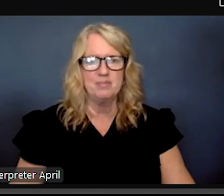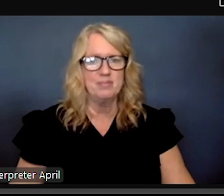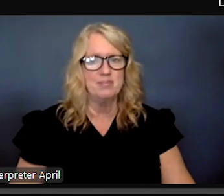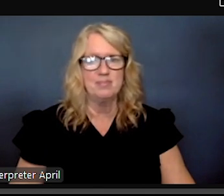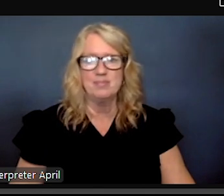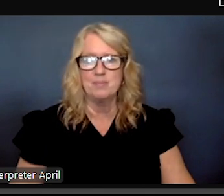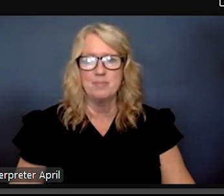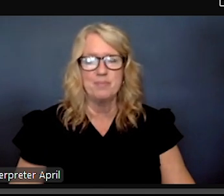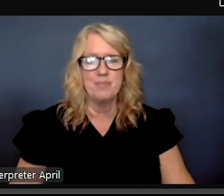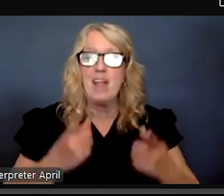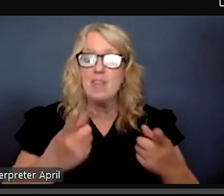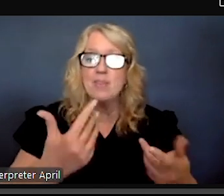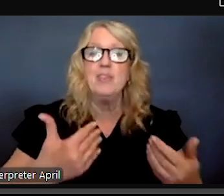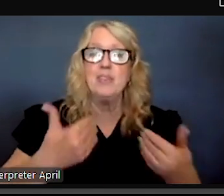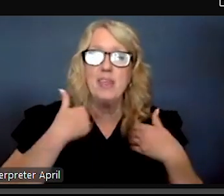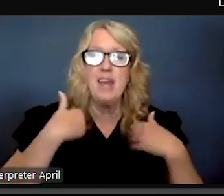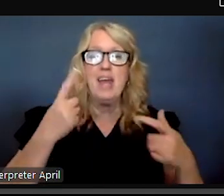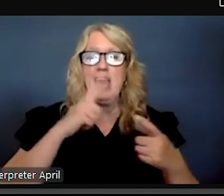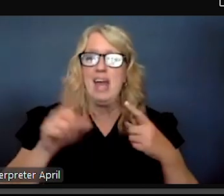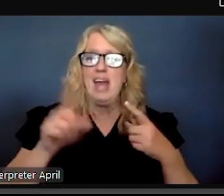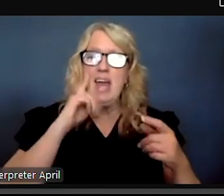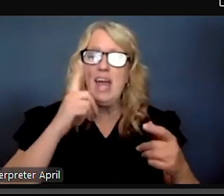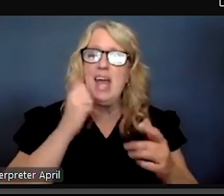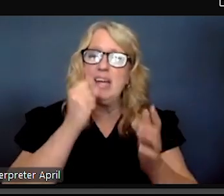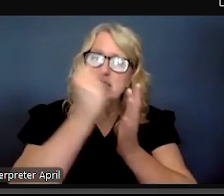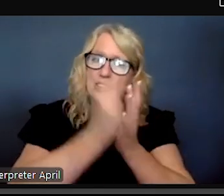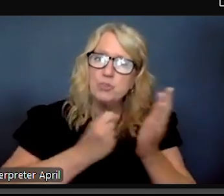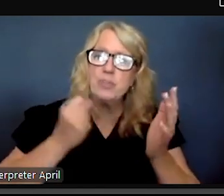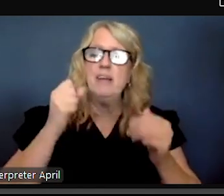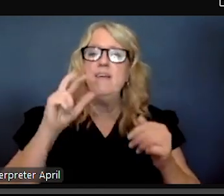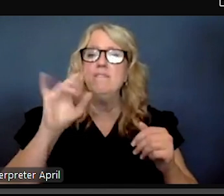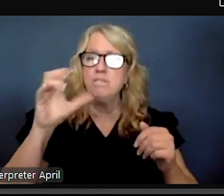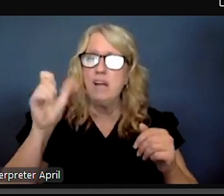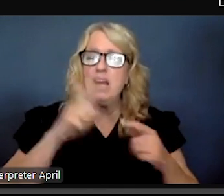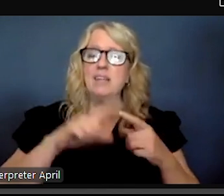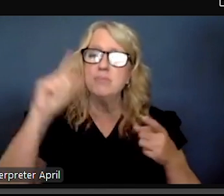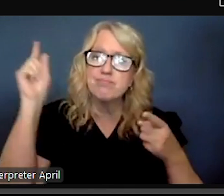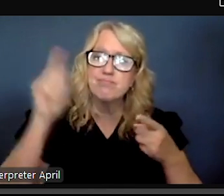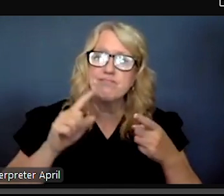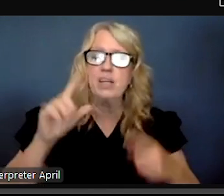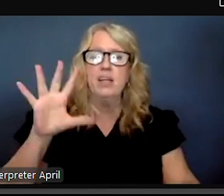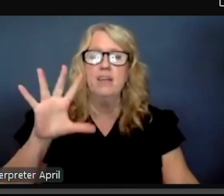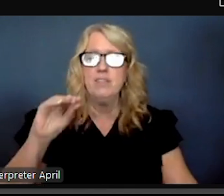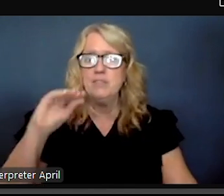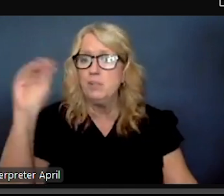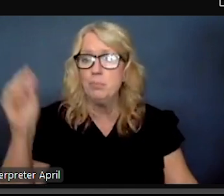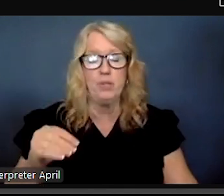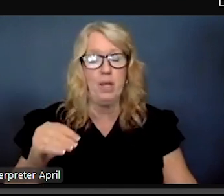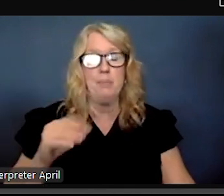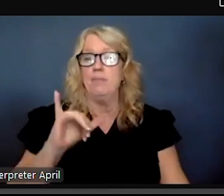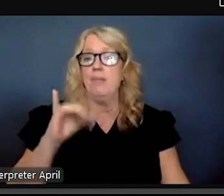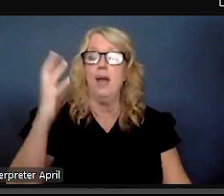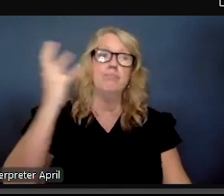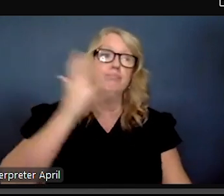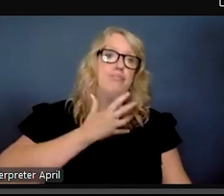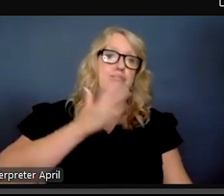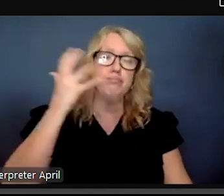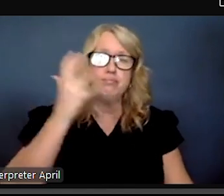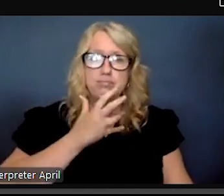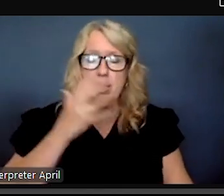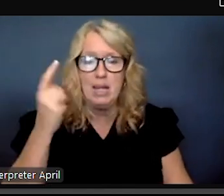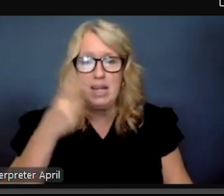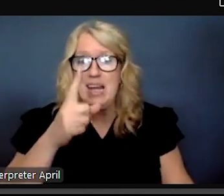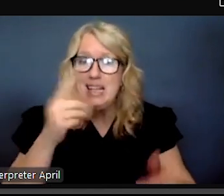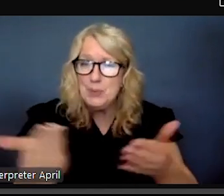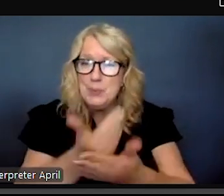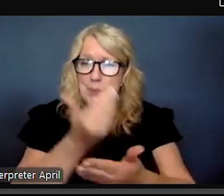had instances of violence and stabbings decreased by more than 50%. I mean, that was incredible. And it's new